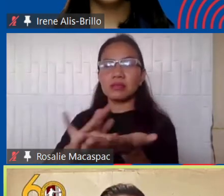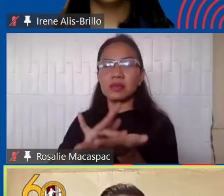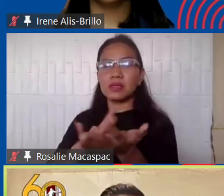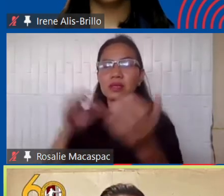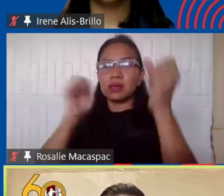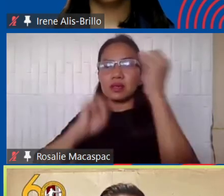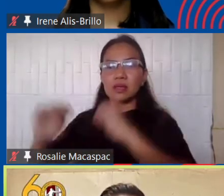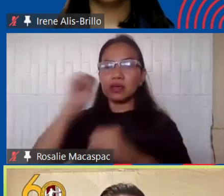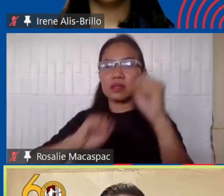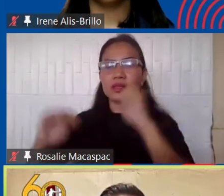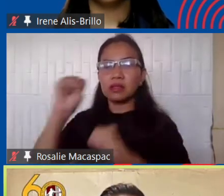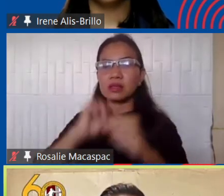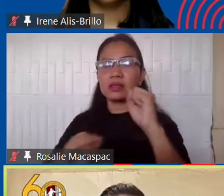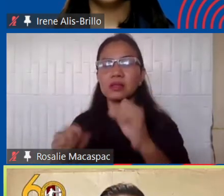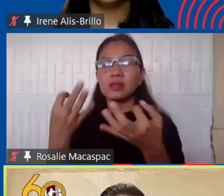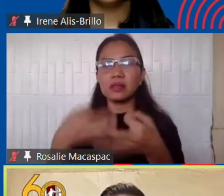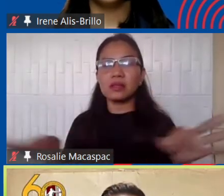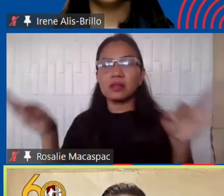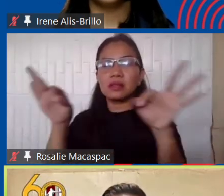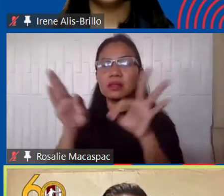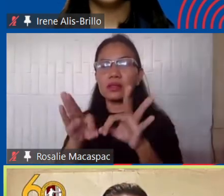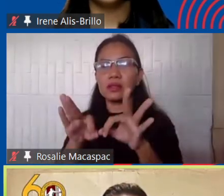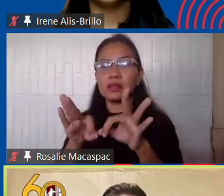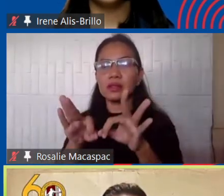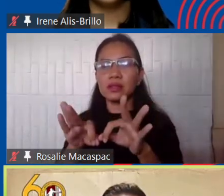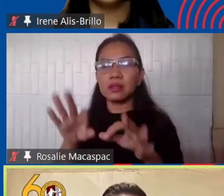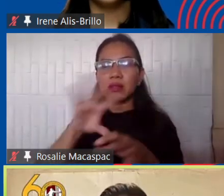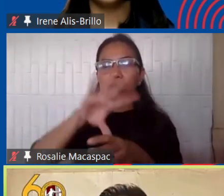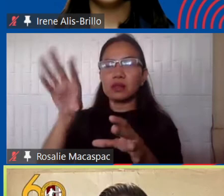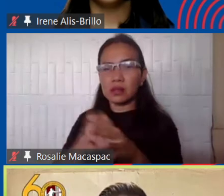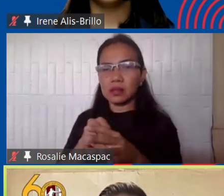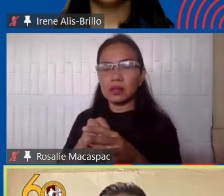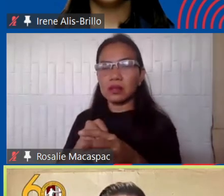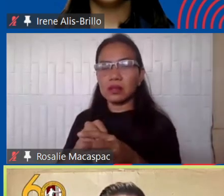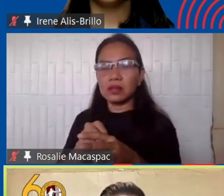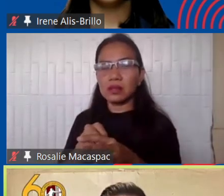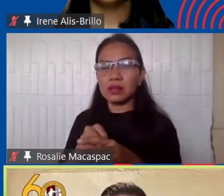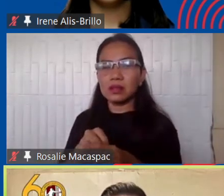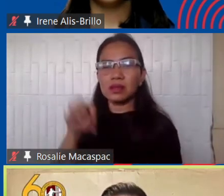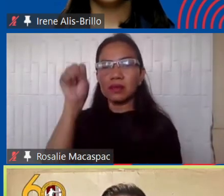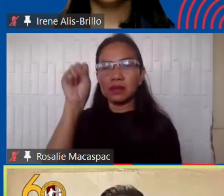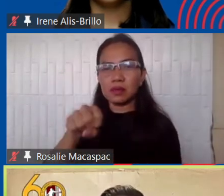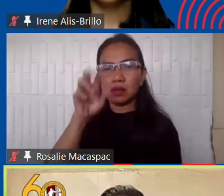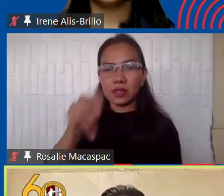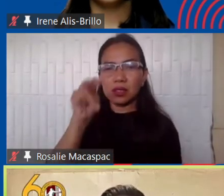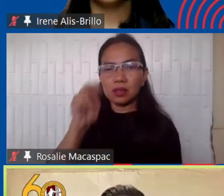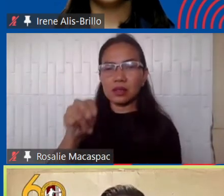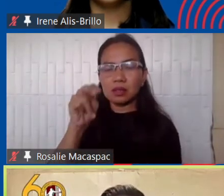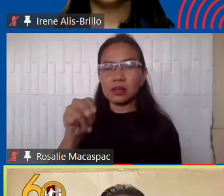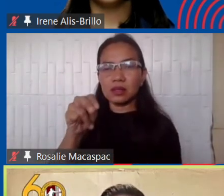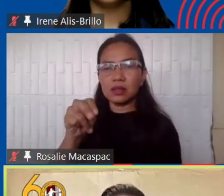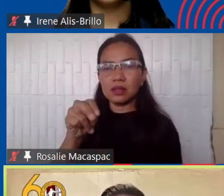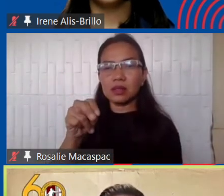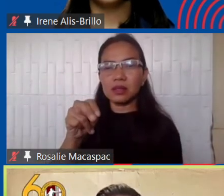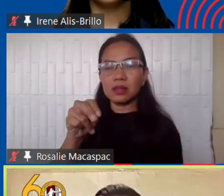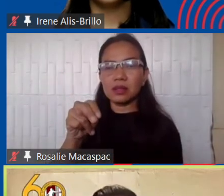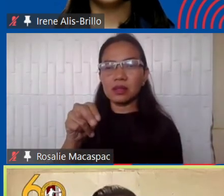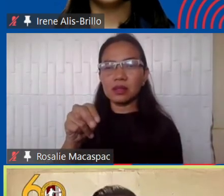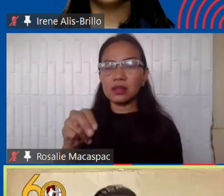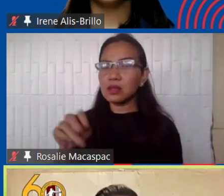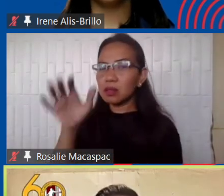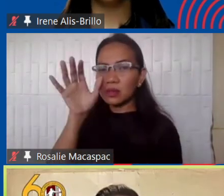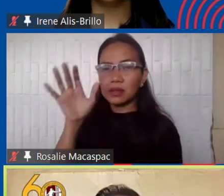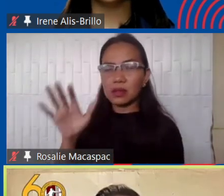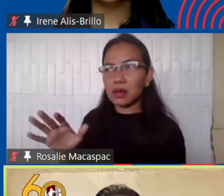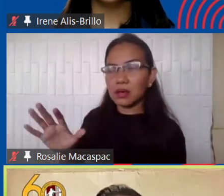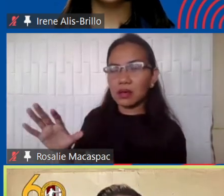it's also important to involve them, but we should not uh, neglect other fields